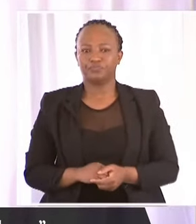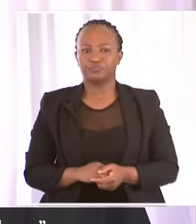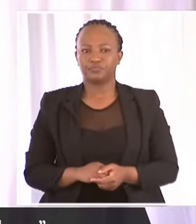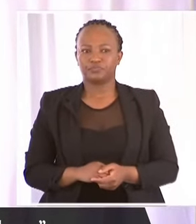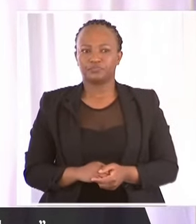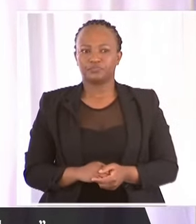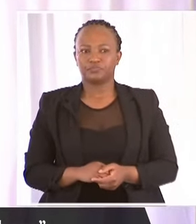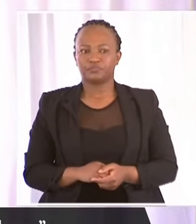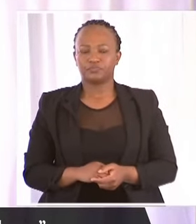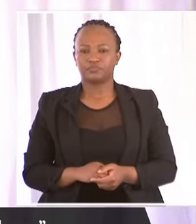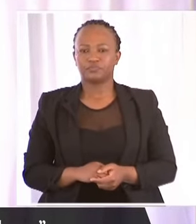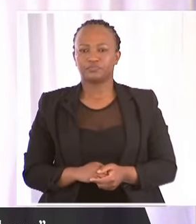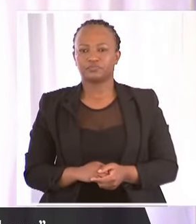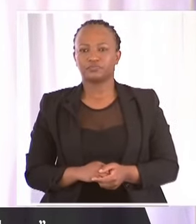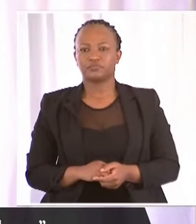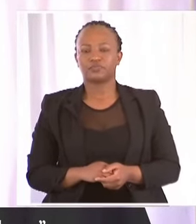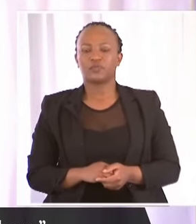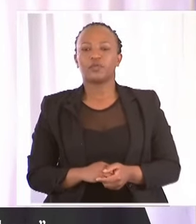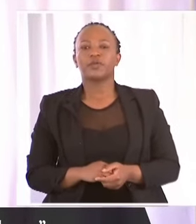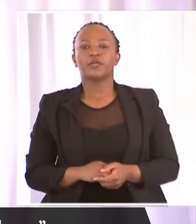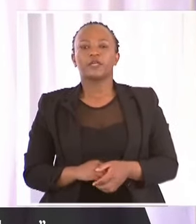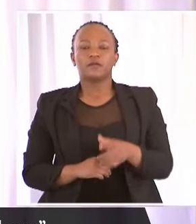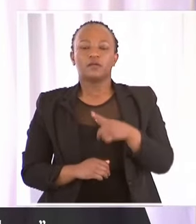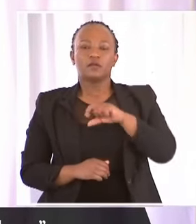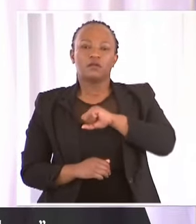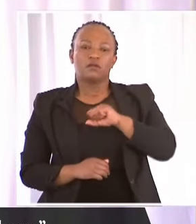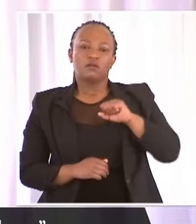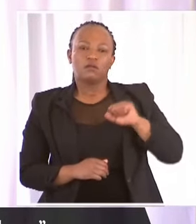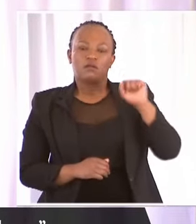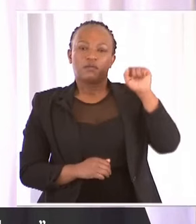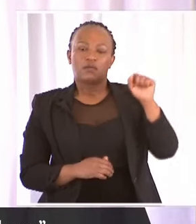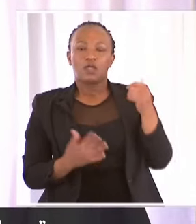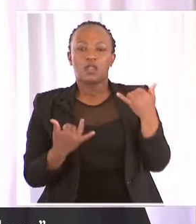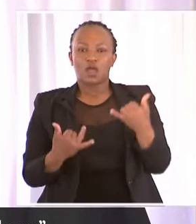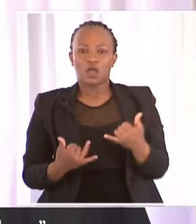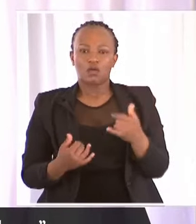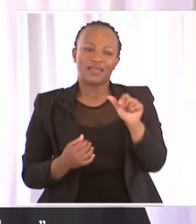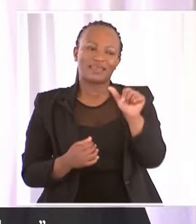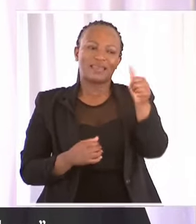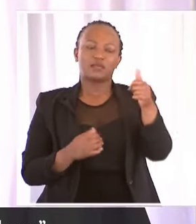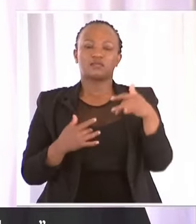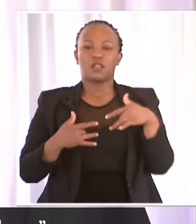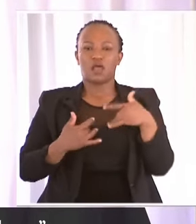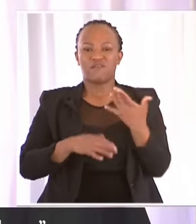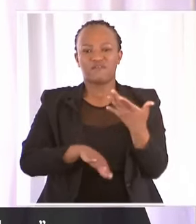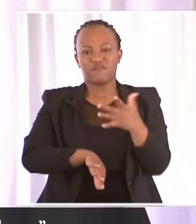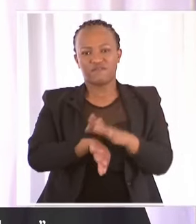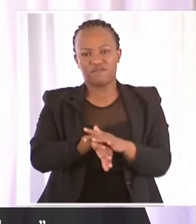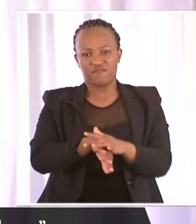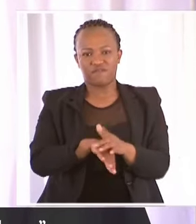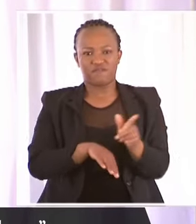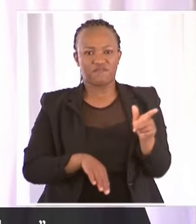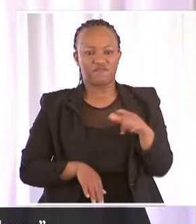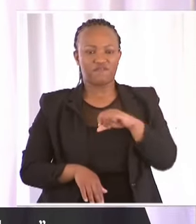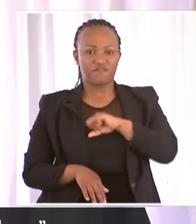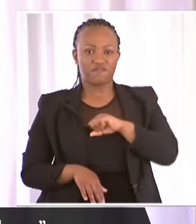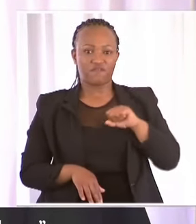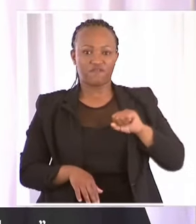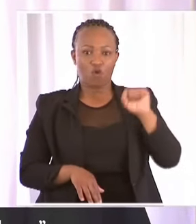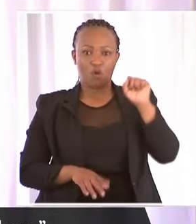As these comrades have passed into the next life, like Comrade Aziz has